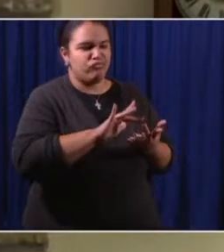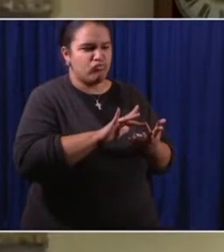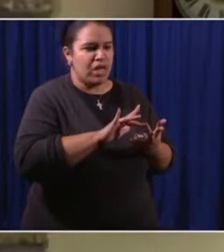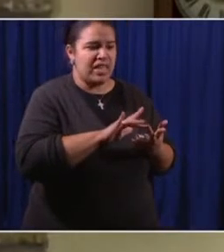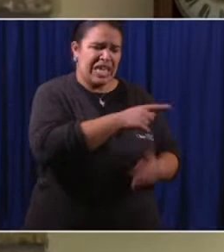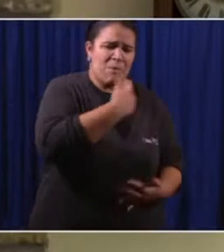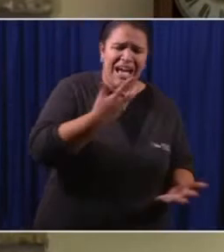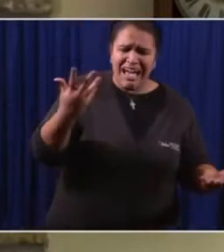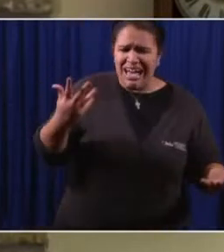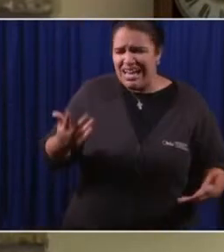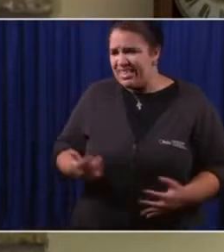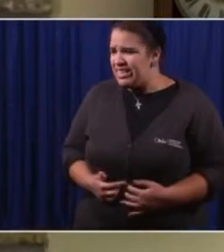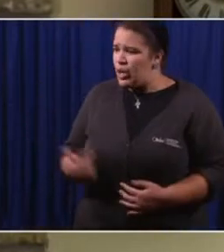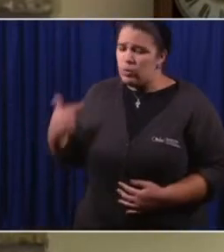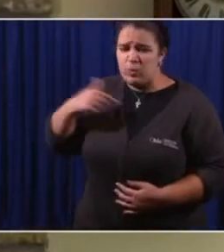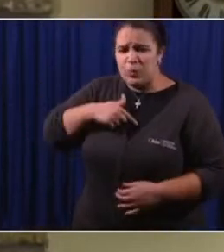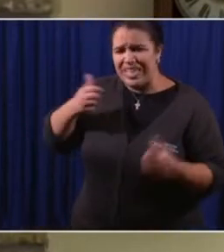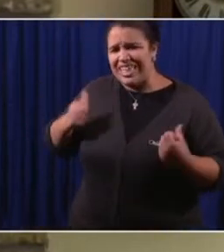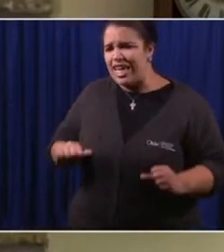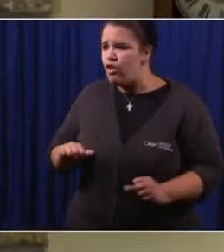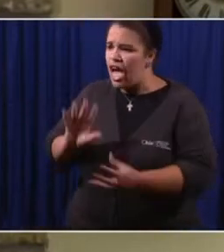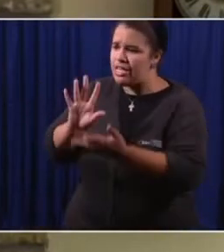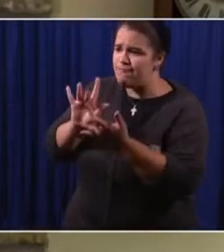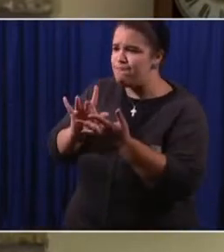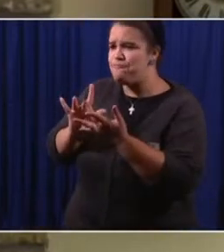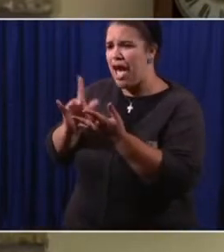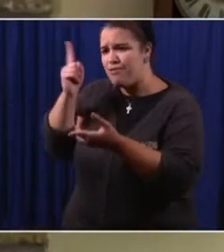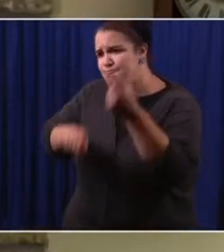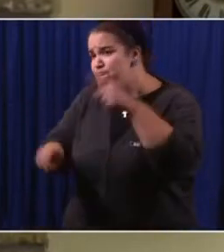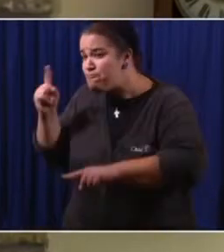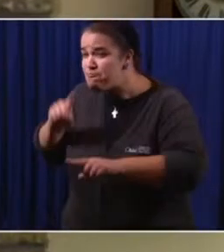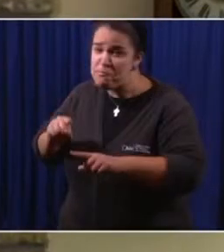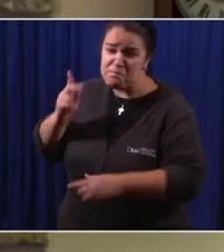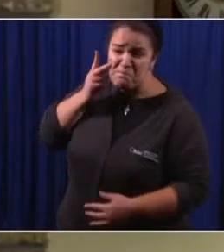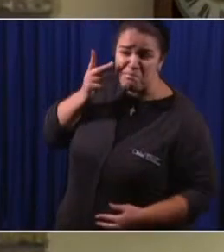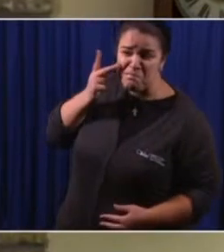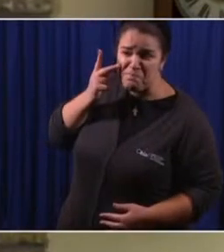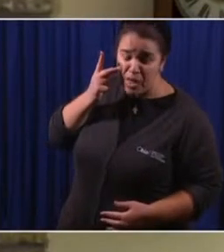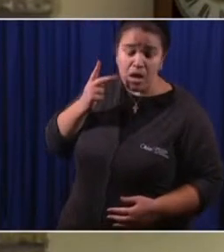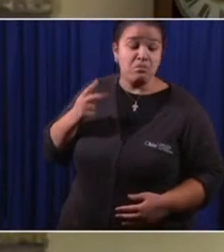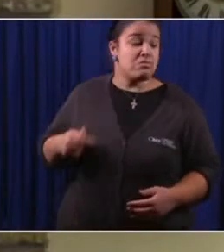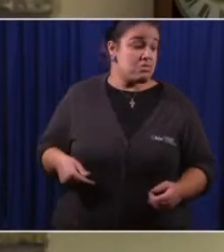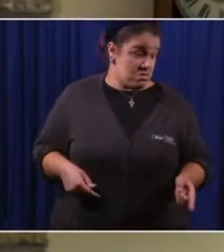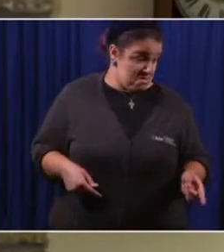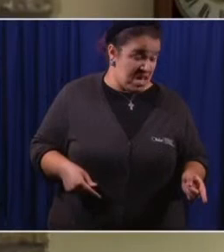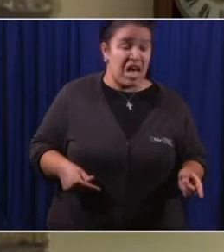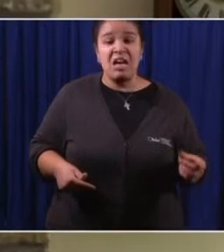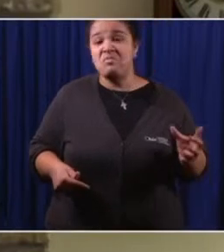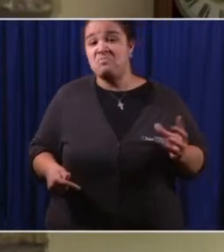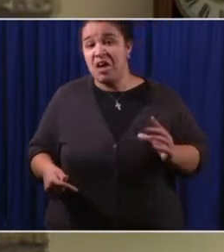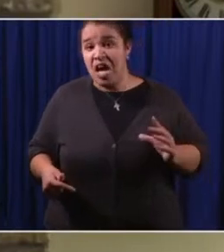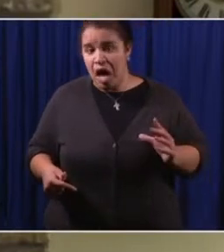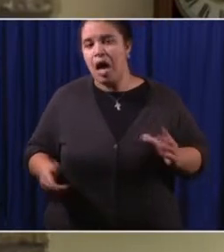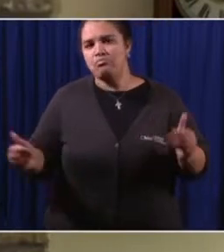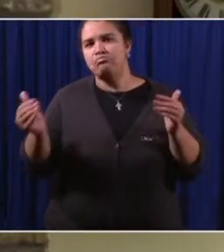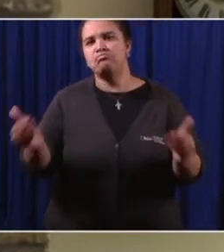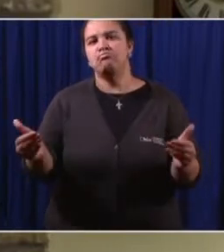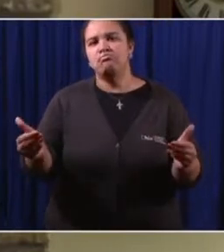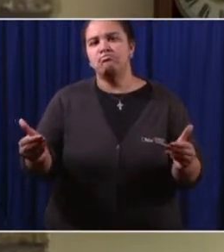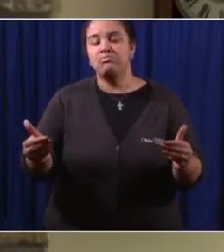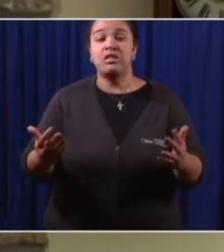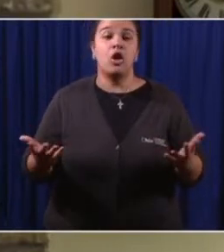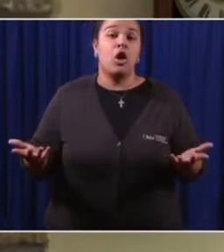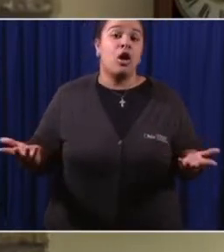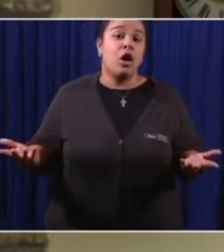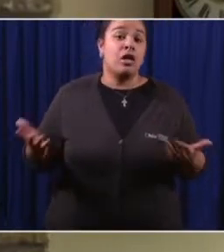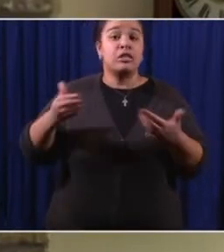see if you can work something out? And so we're doing that. We think it's the right thing to do. We don't